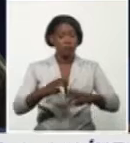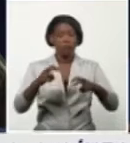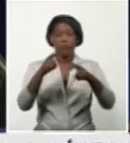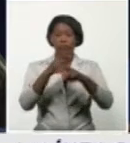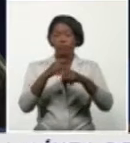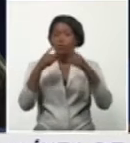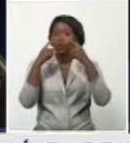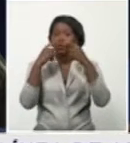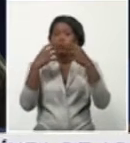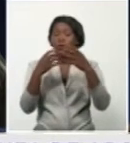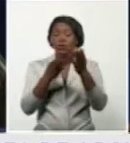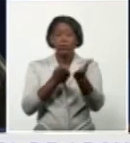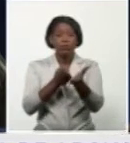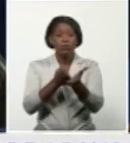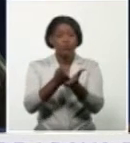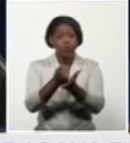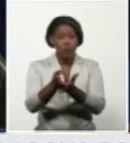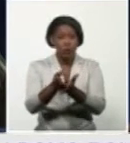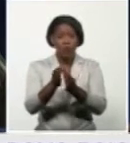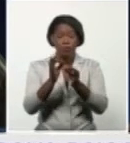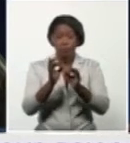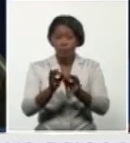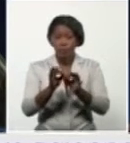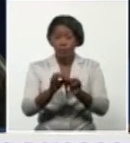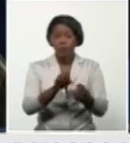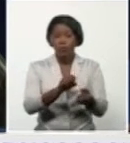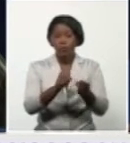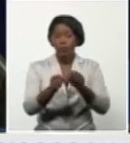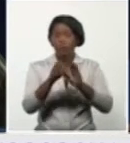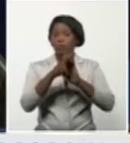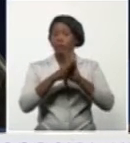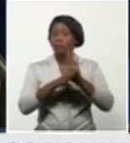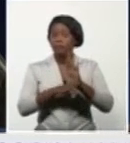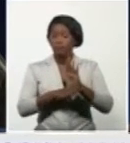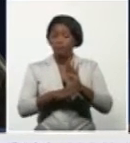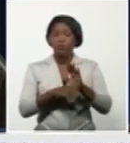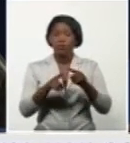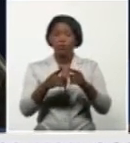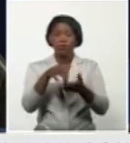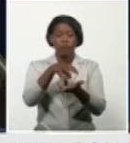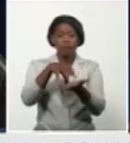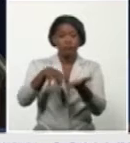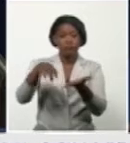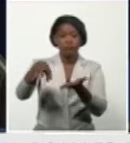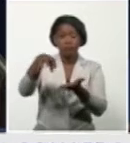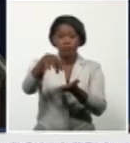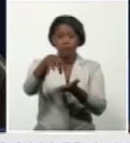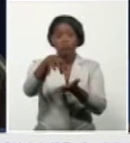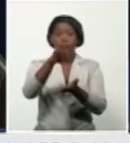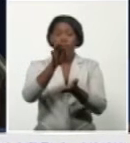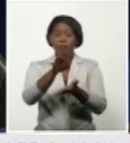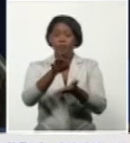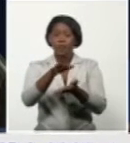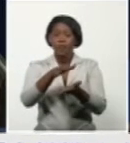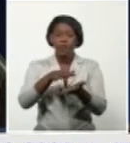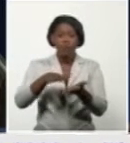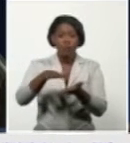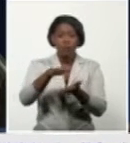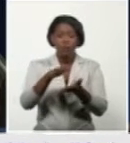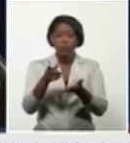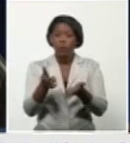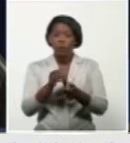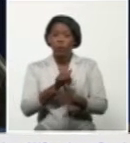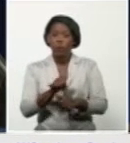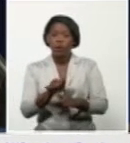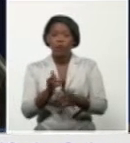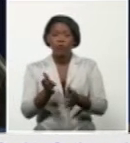of emphasis was made on the importance of keeping the current measures in place. The